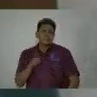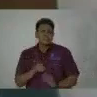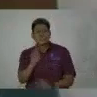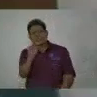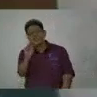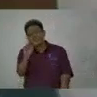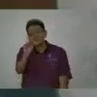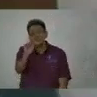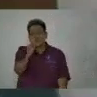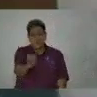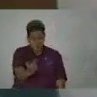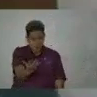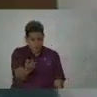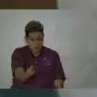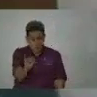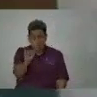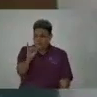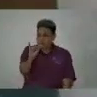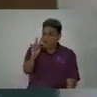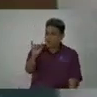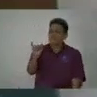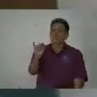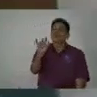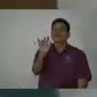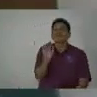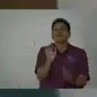November 2021, Ivy versus the FLA.